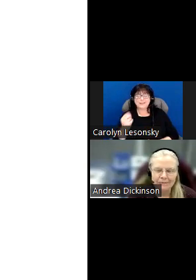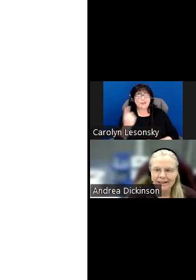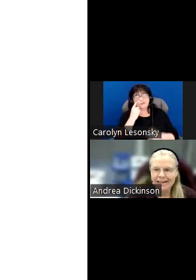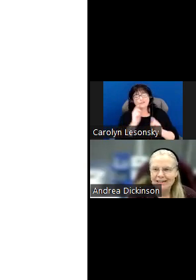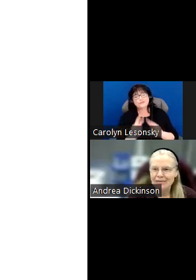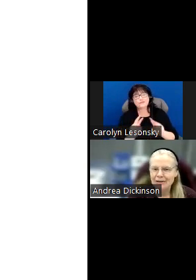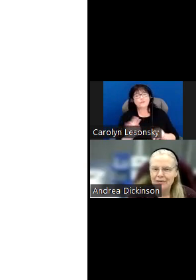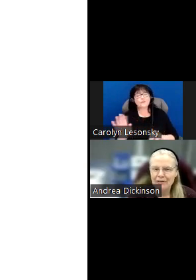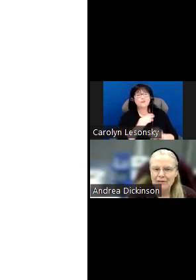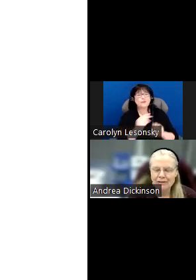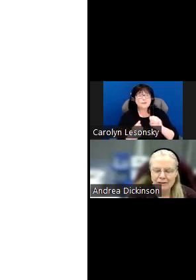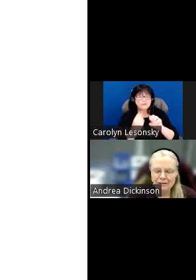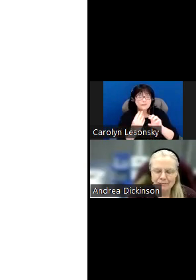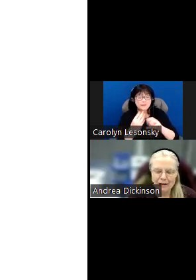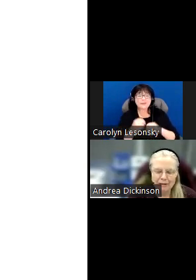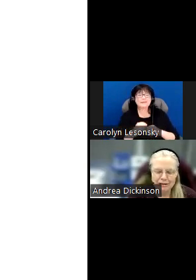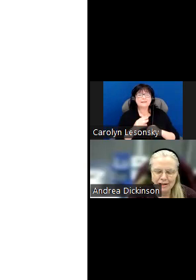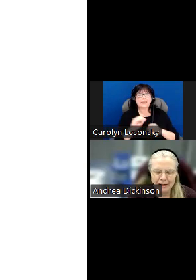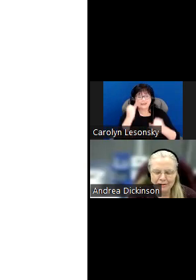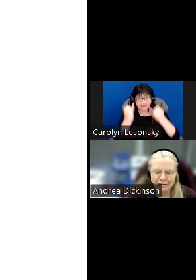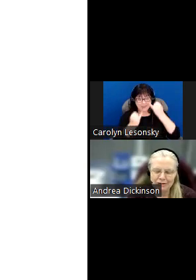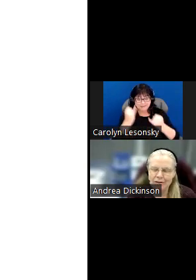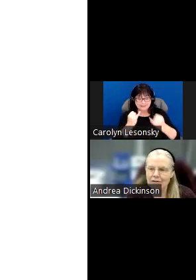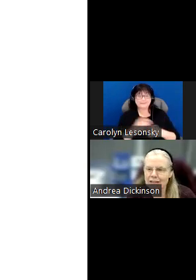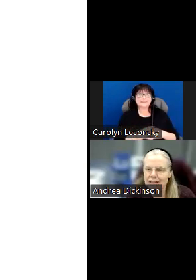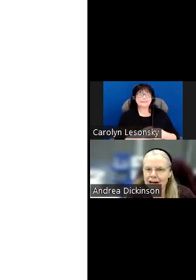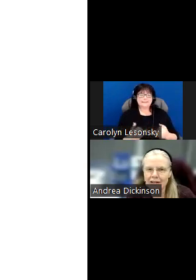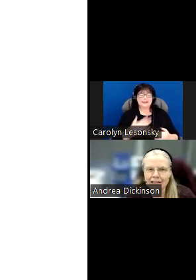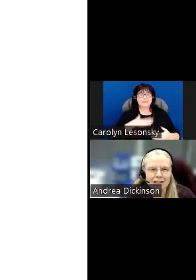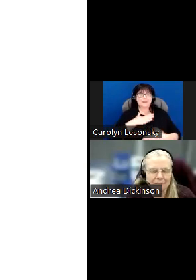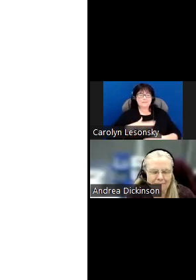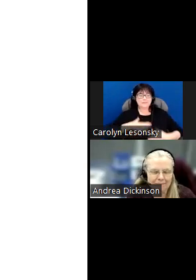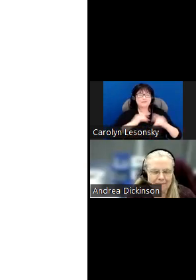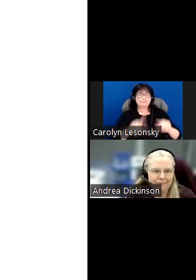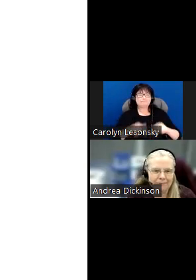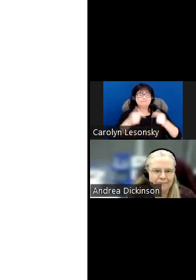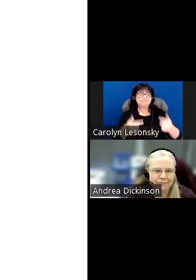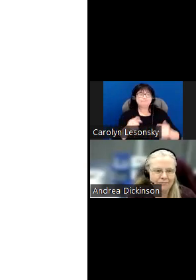ideas. So without further ado, it's my pleasure now to turn it over to Jack Veitch.